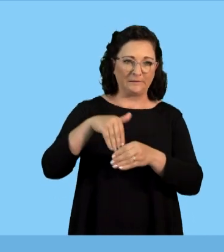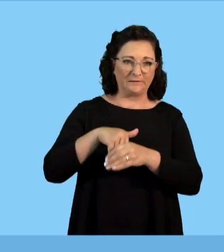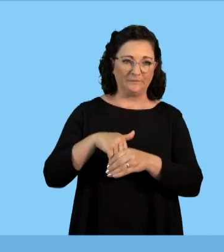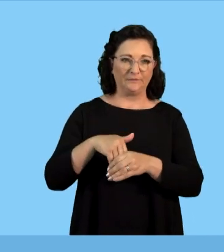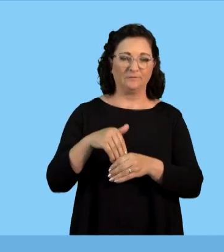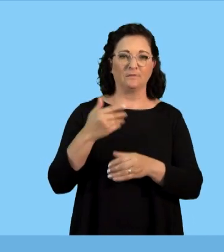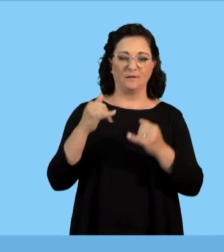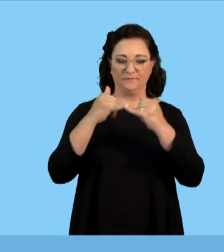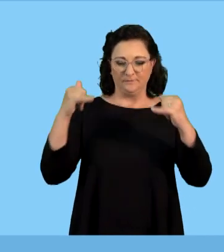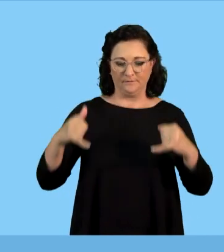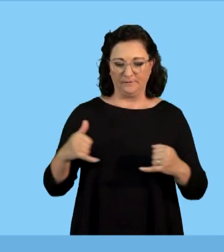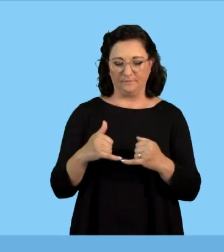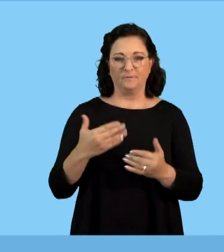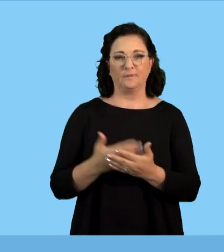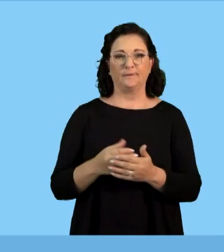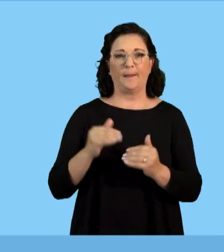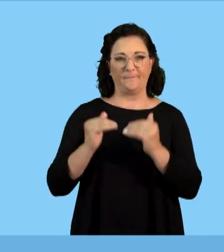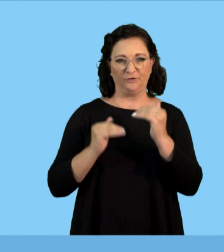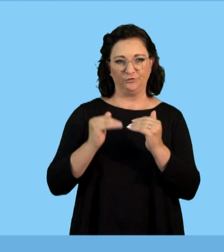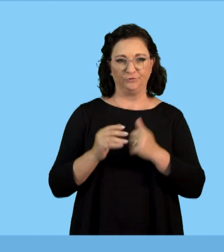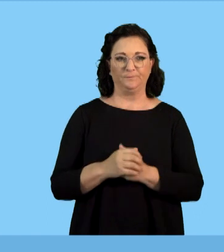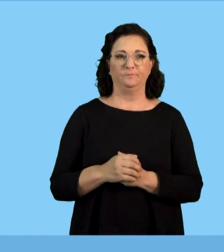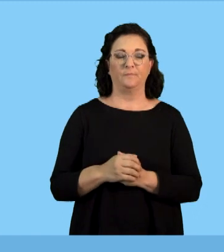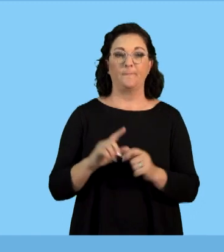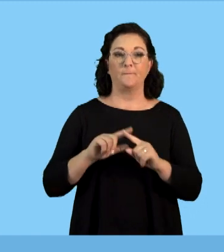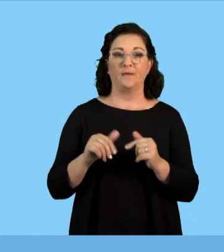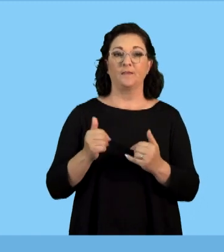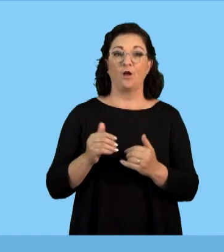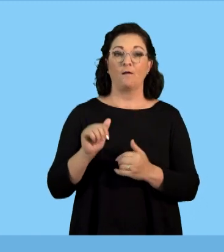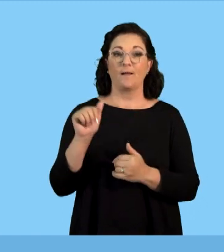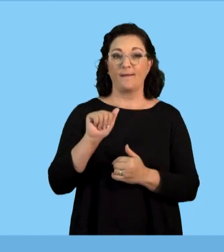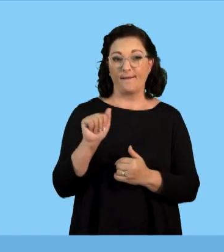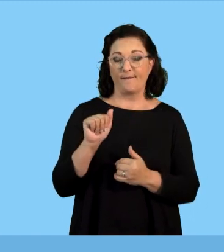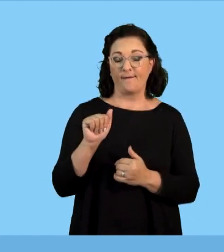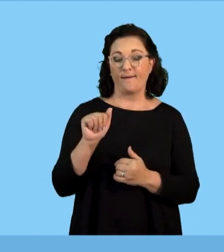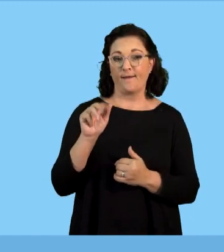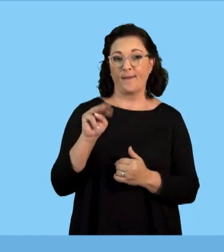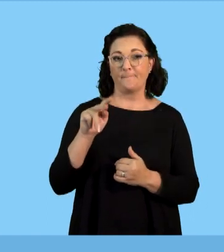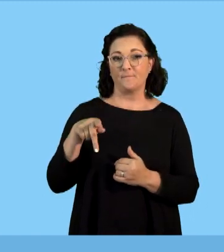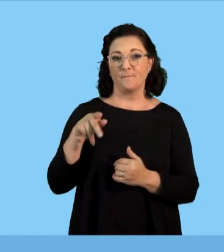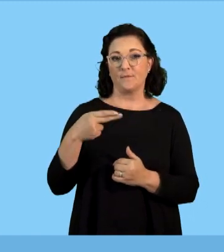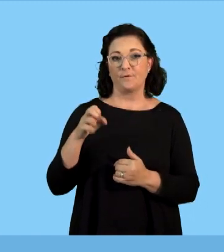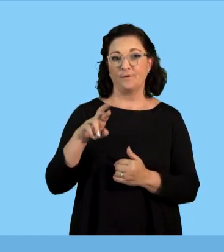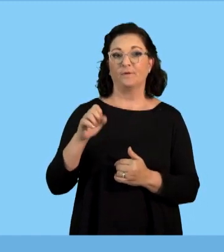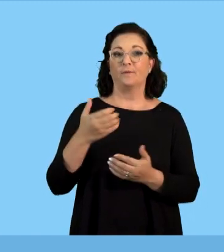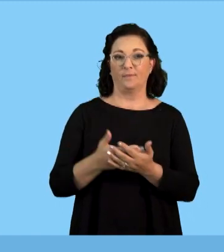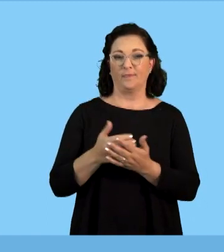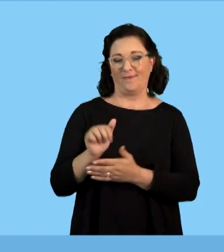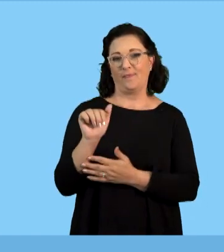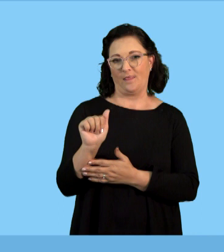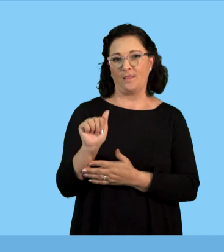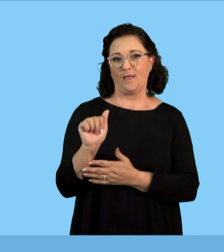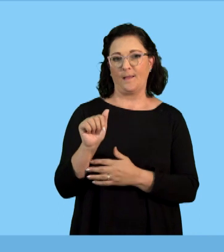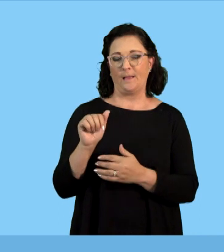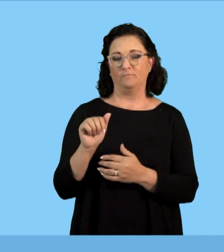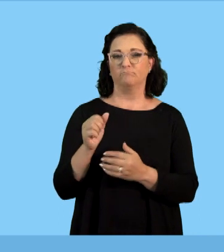it inside or in the electric circuit. So we do know that the current is measured in amperes or denoted by the capital letter